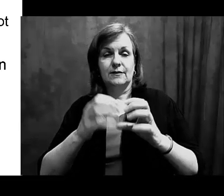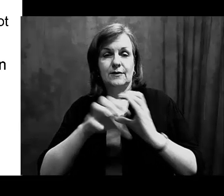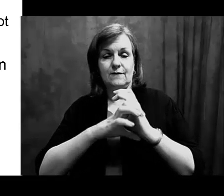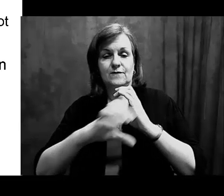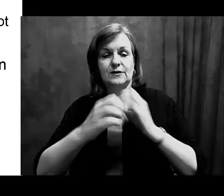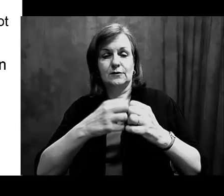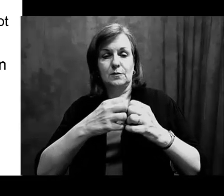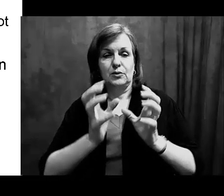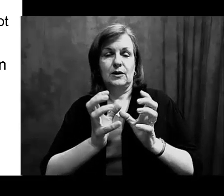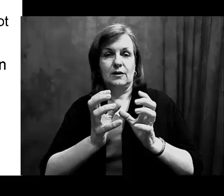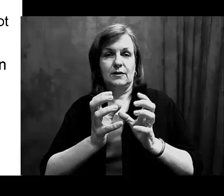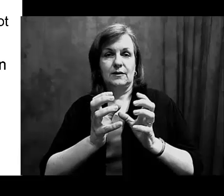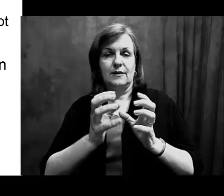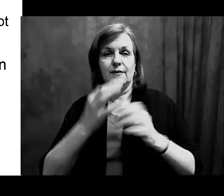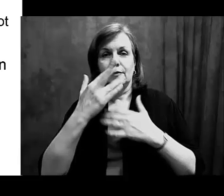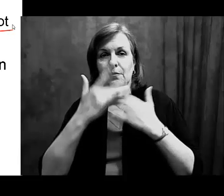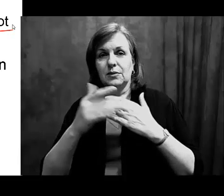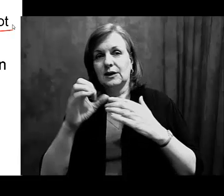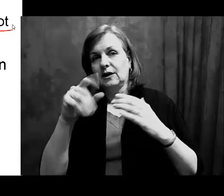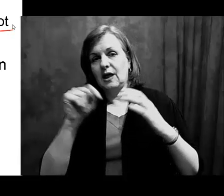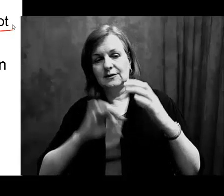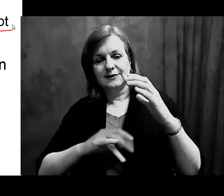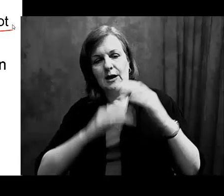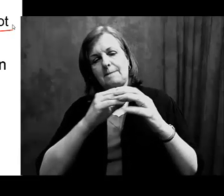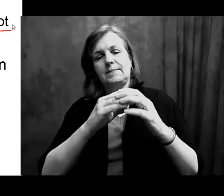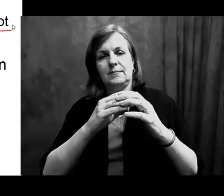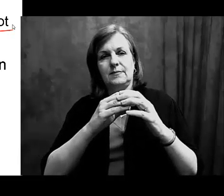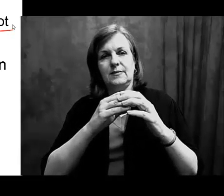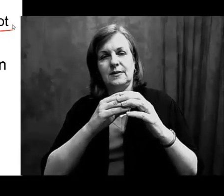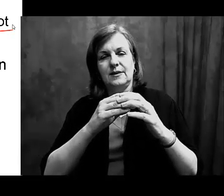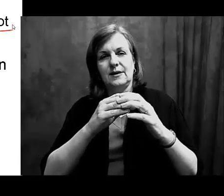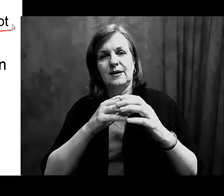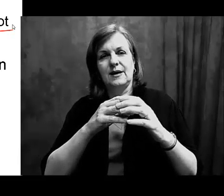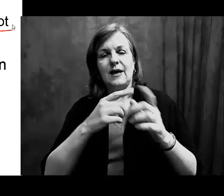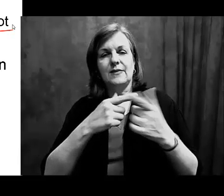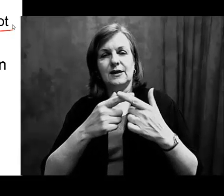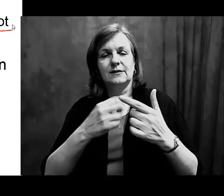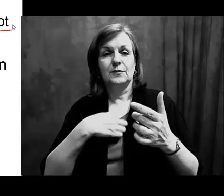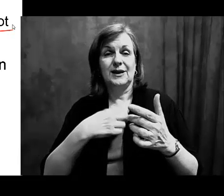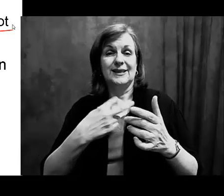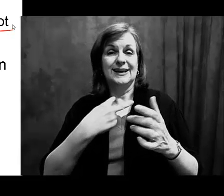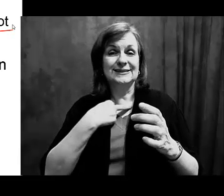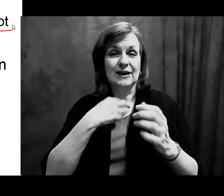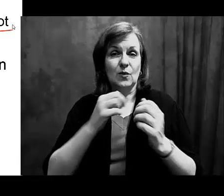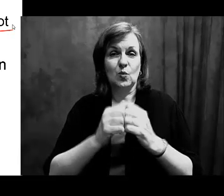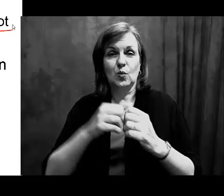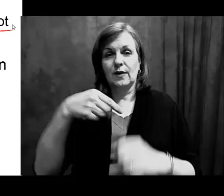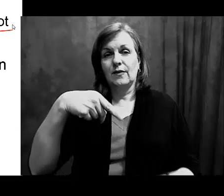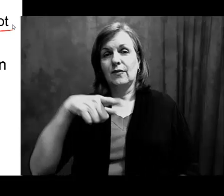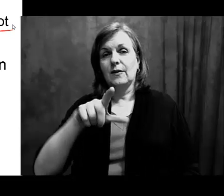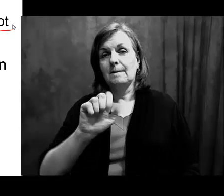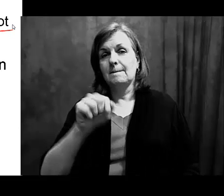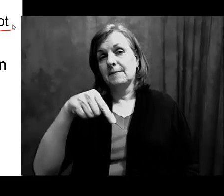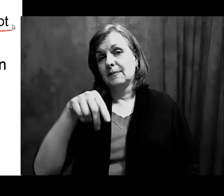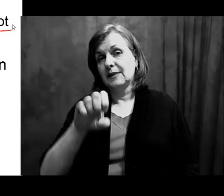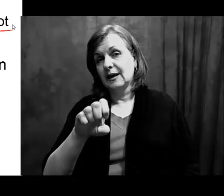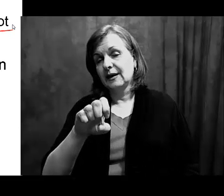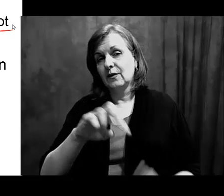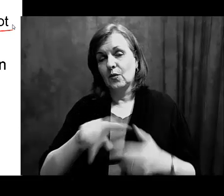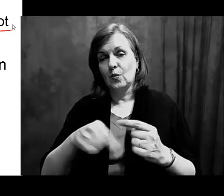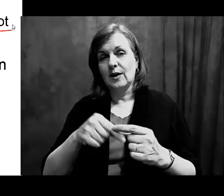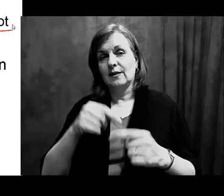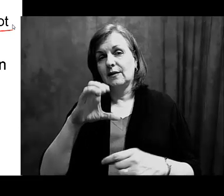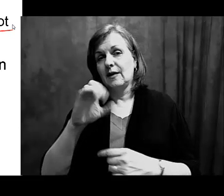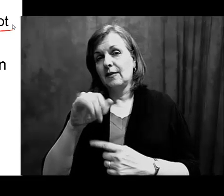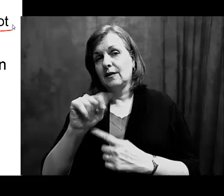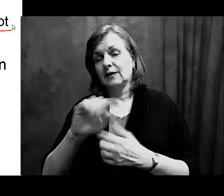tissues rupture, we get blood clots. Blood clots pass through until they hit a plaque deposit and get stuck. And